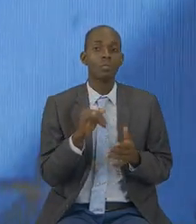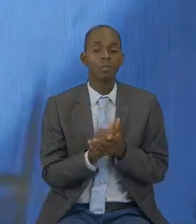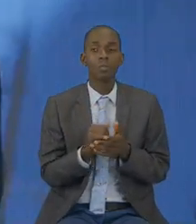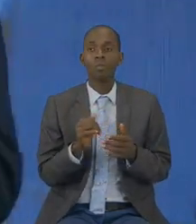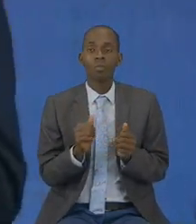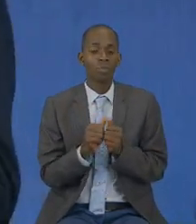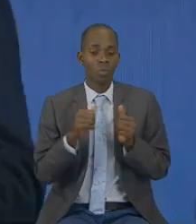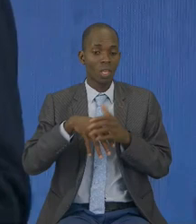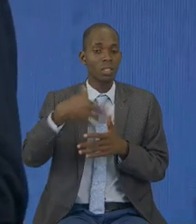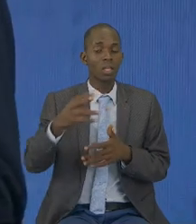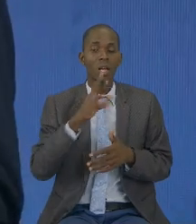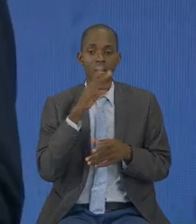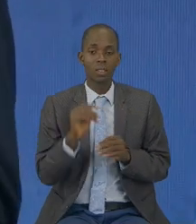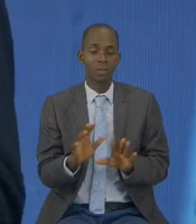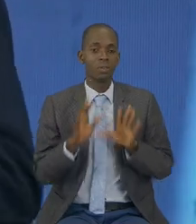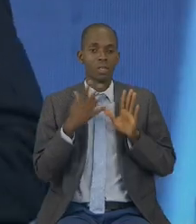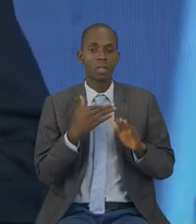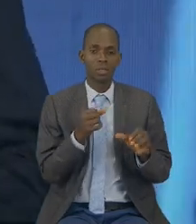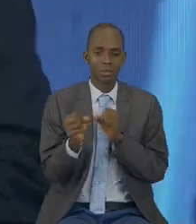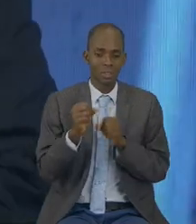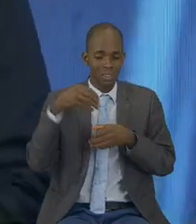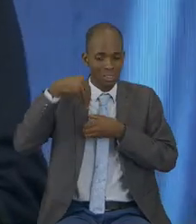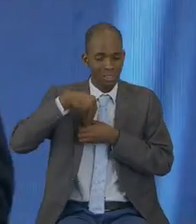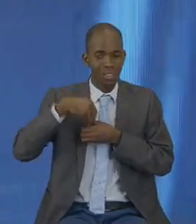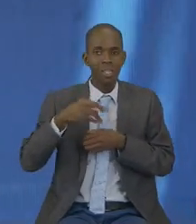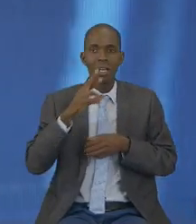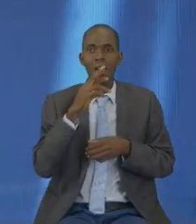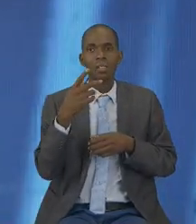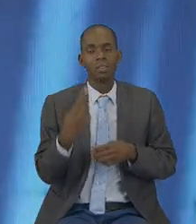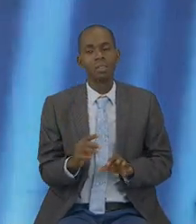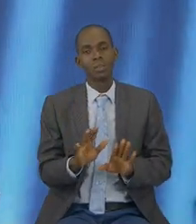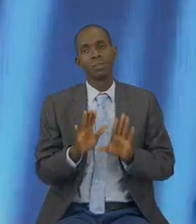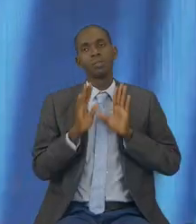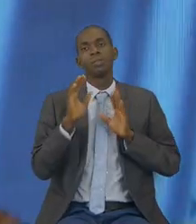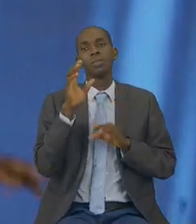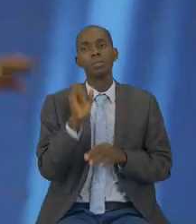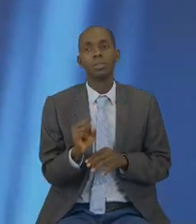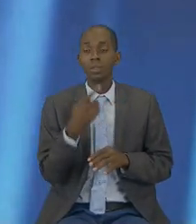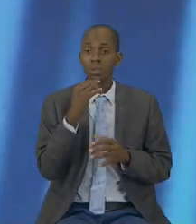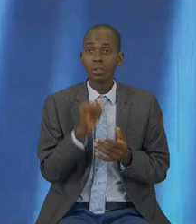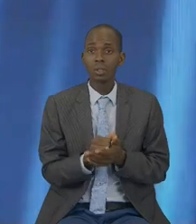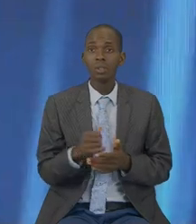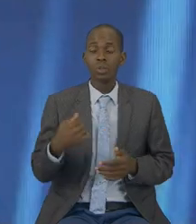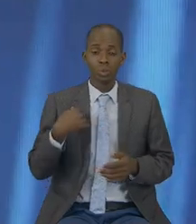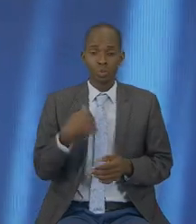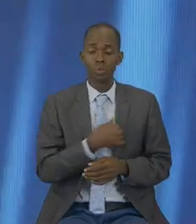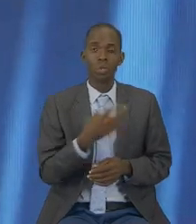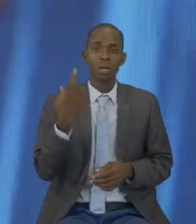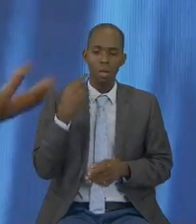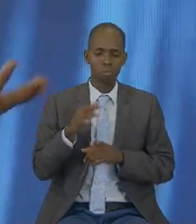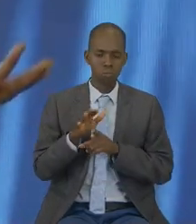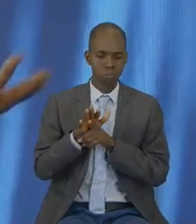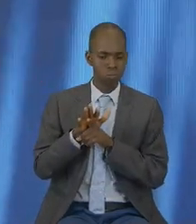the fightings, and they were then at the fears. He said, we were even pressed to the